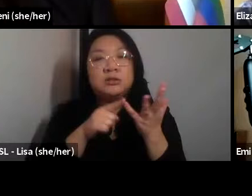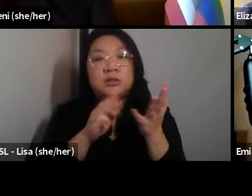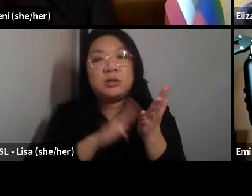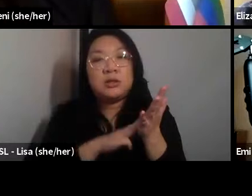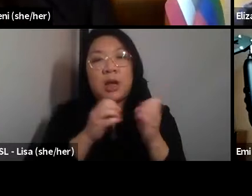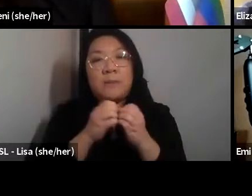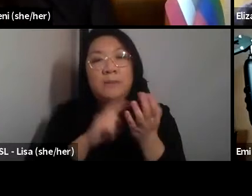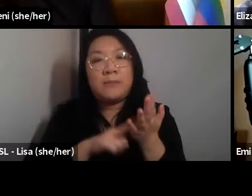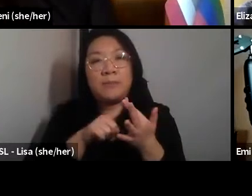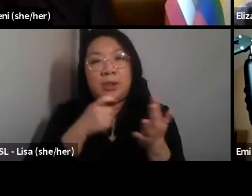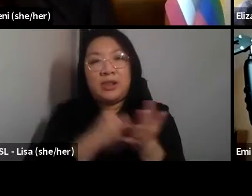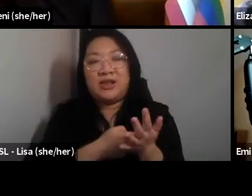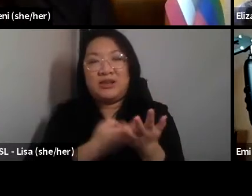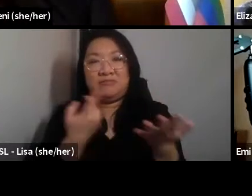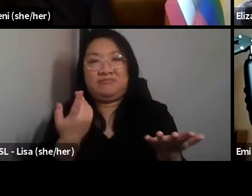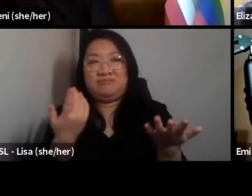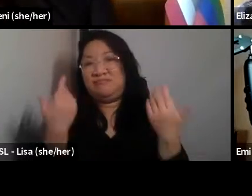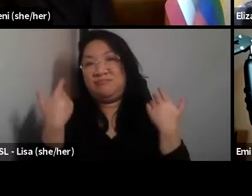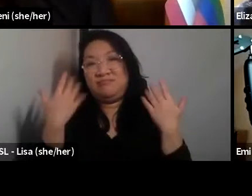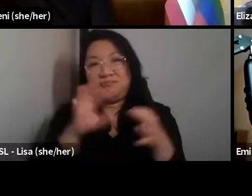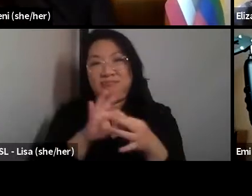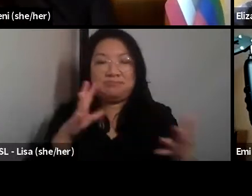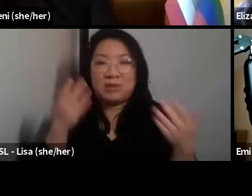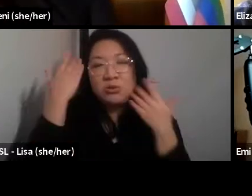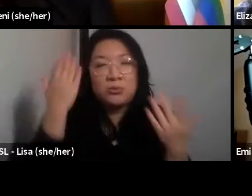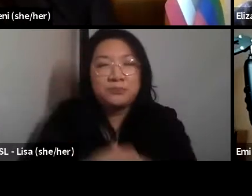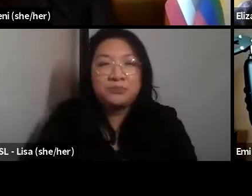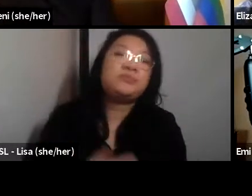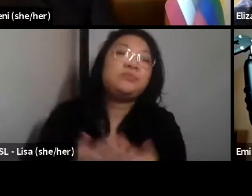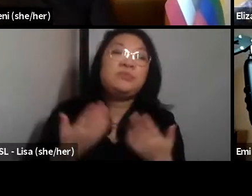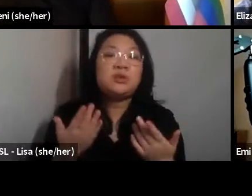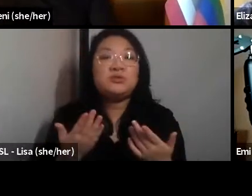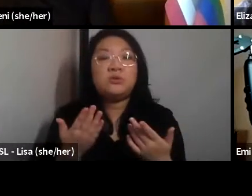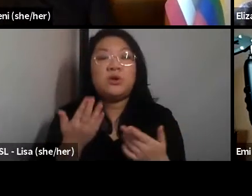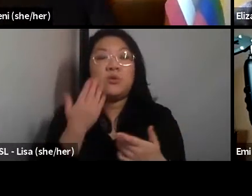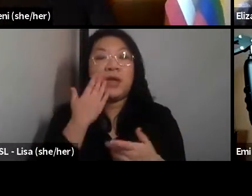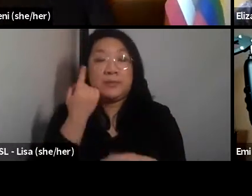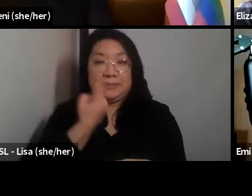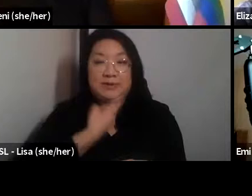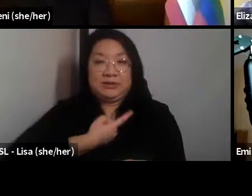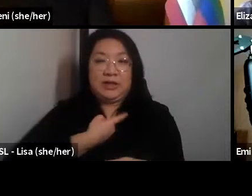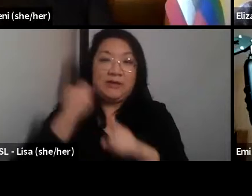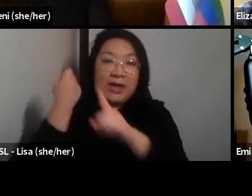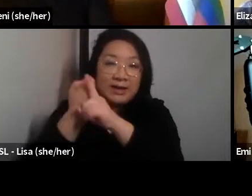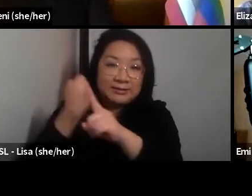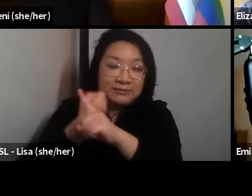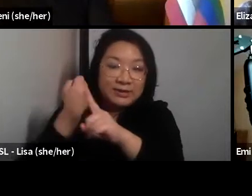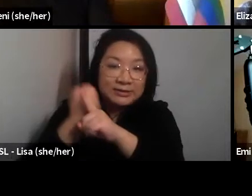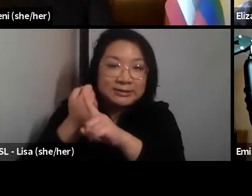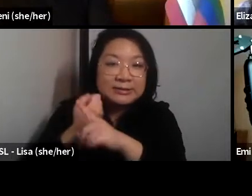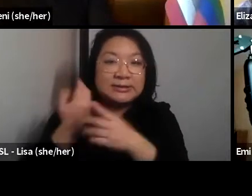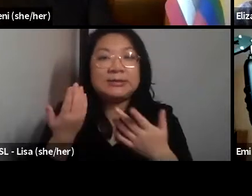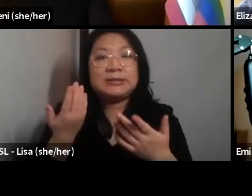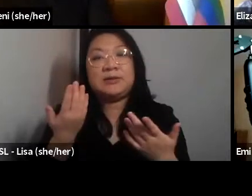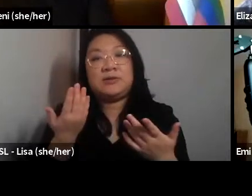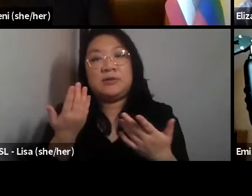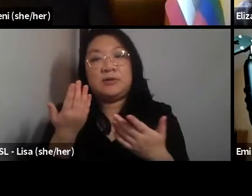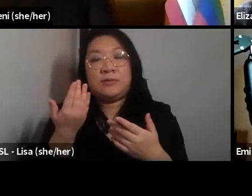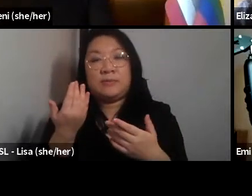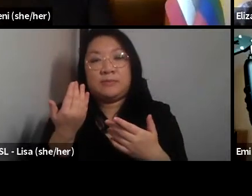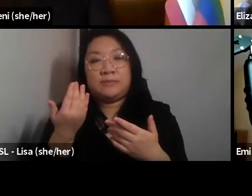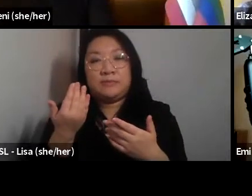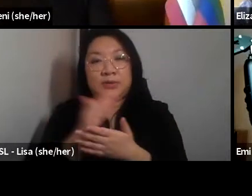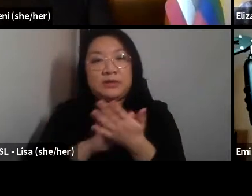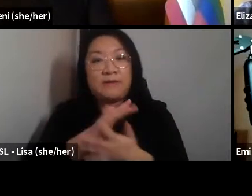actually getting to interact with asexual people when I was already an activist was something that definitely